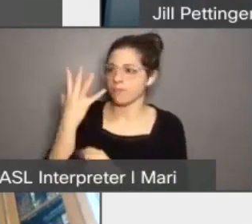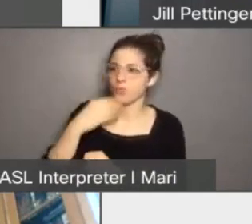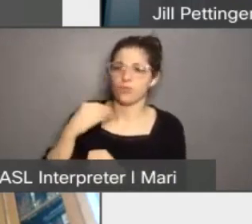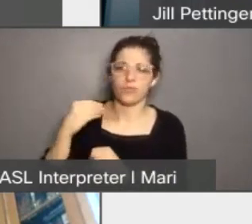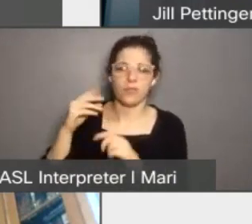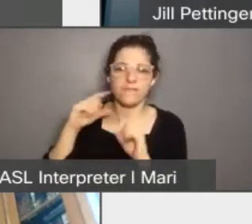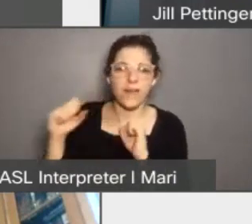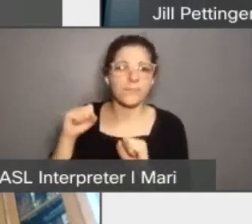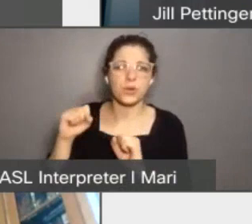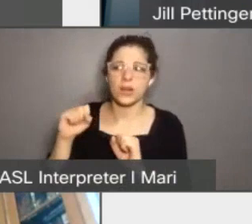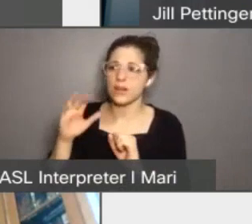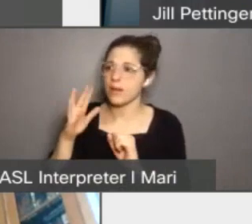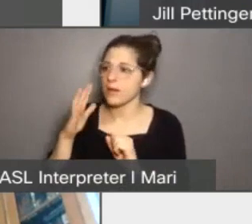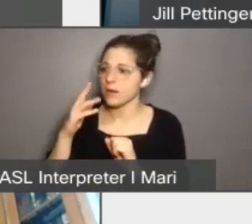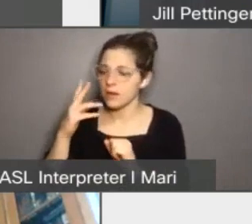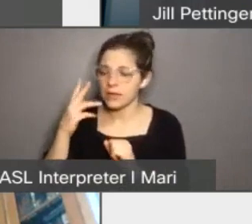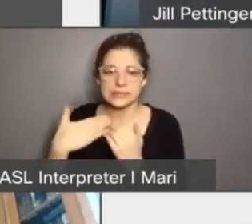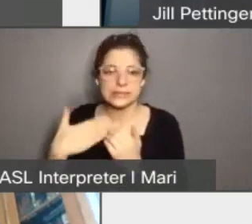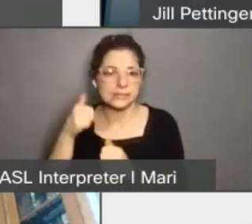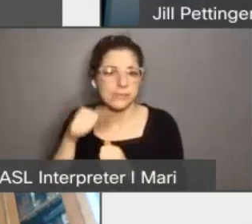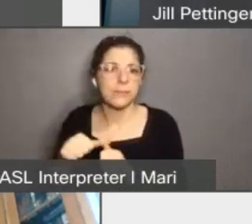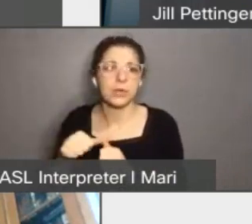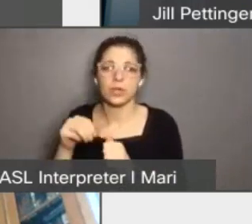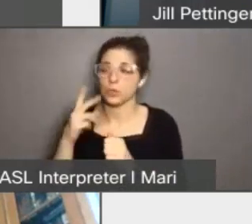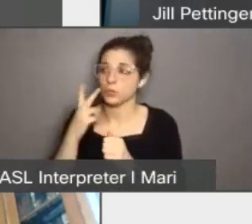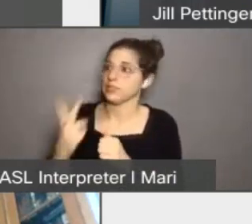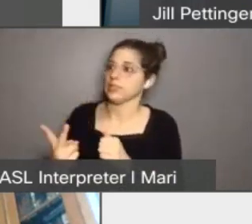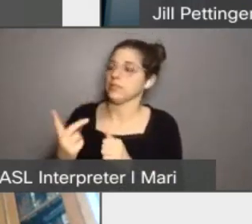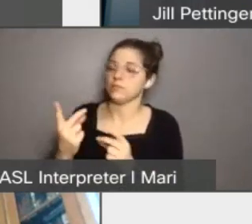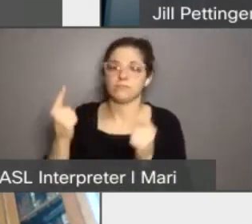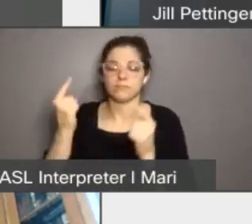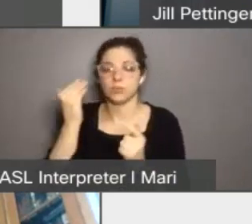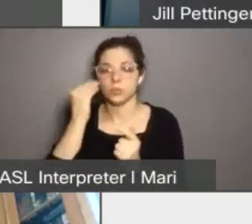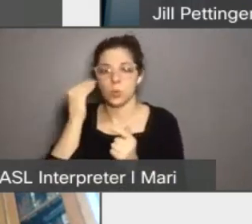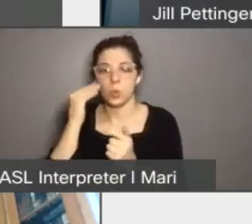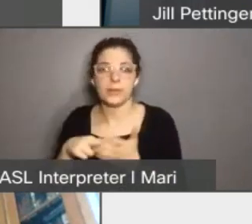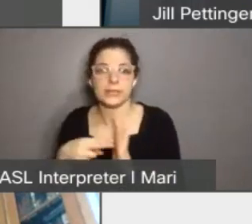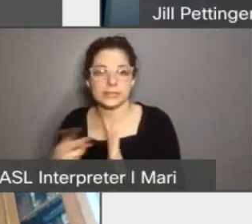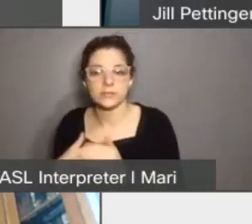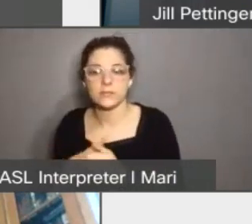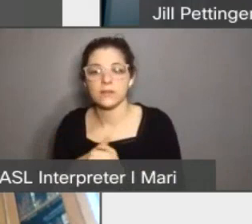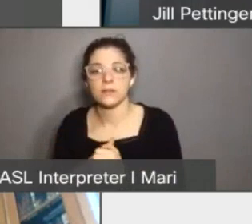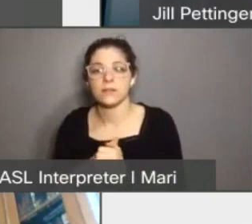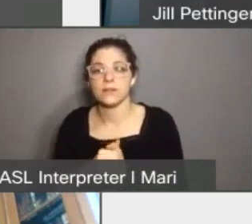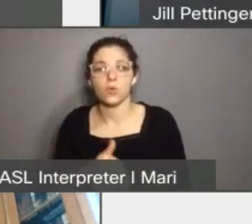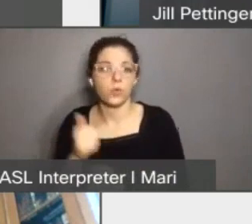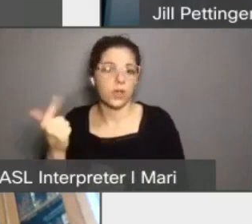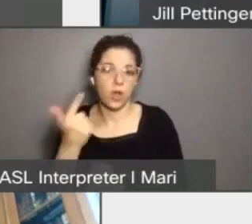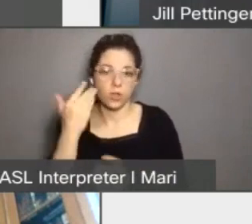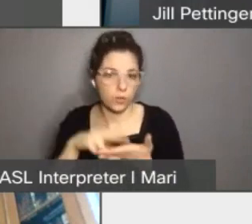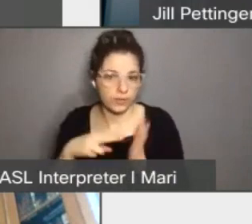vibrant. It's very memorable. It's when you see it, you instantly know what it means, right? We all know what it means, a